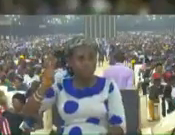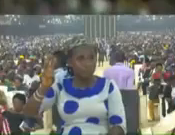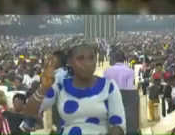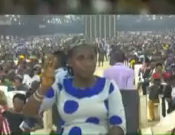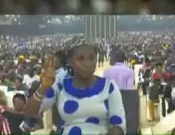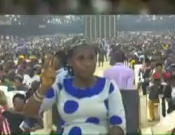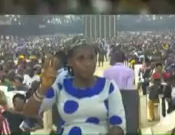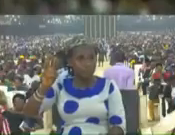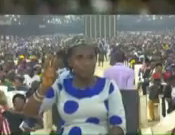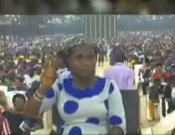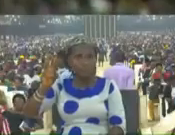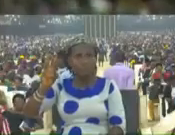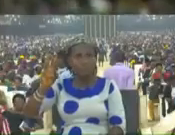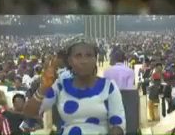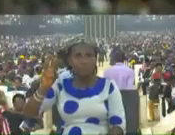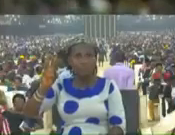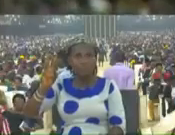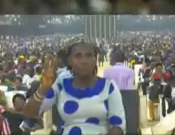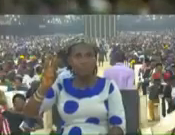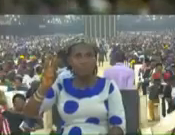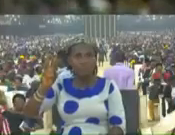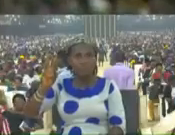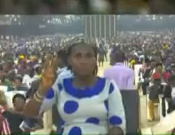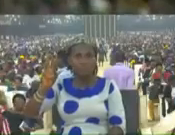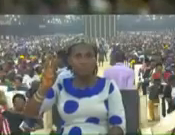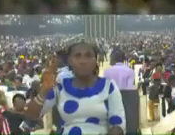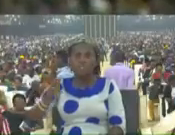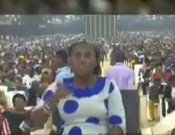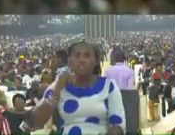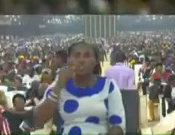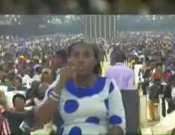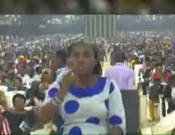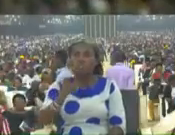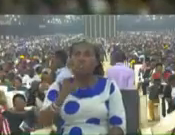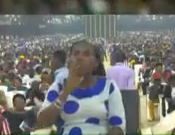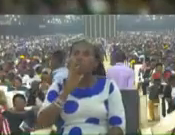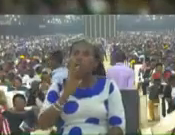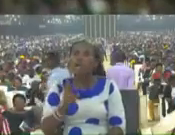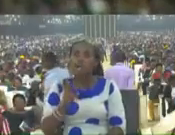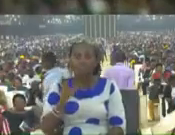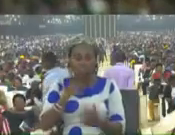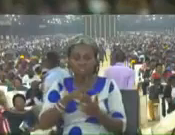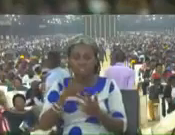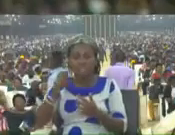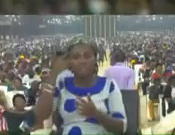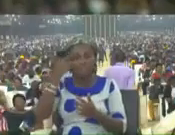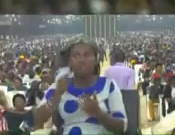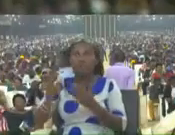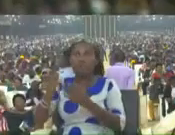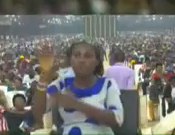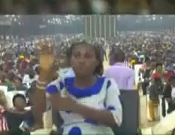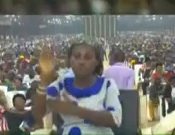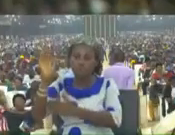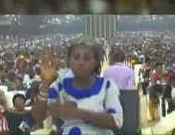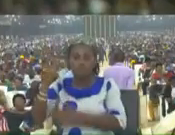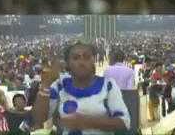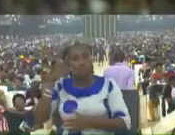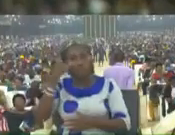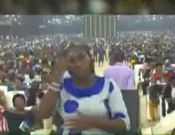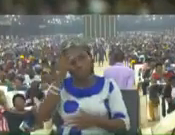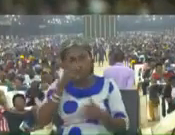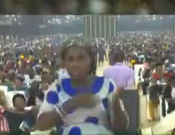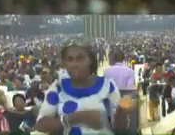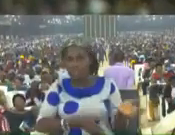There is no middle ground. It's either you are for him or you are against him. He's saying, who is on